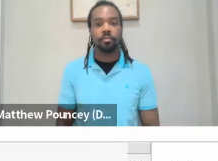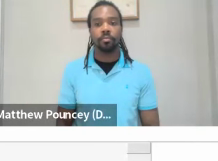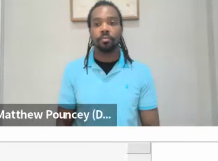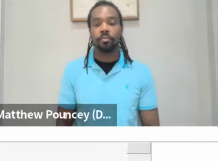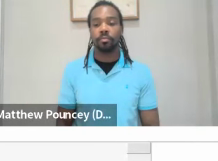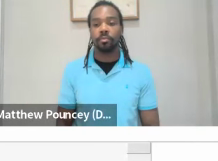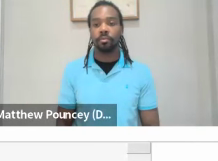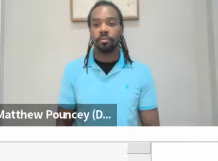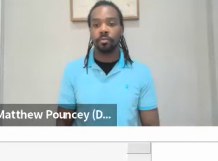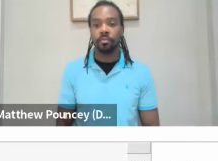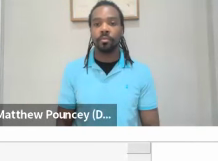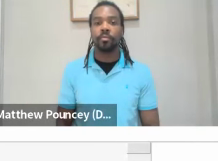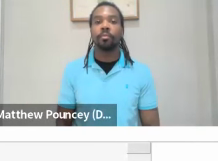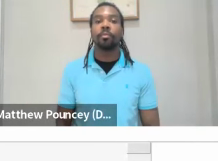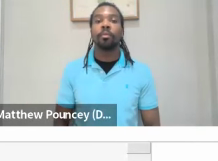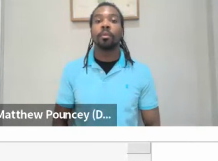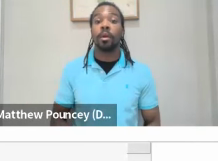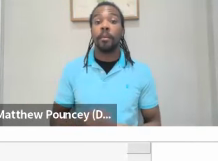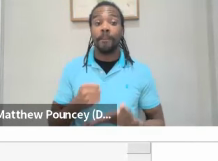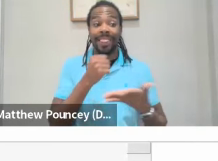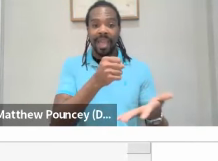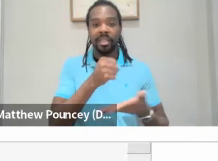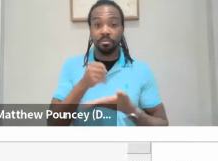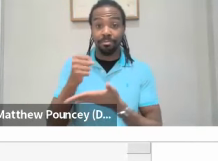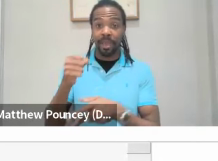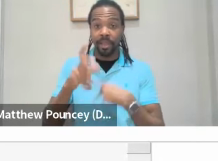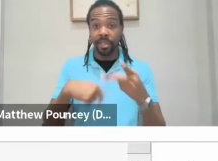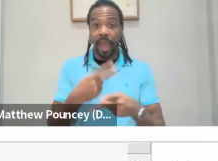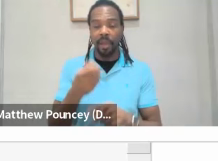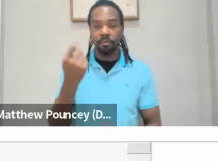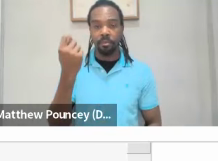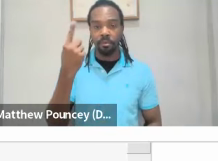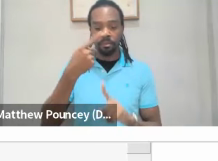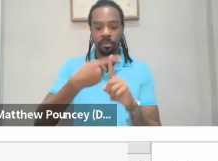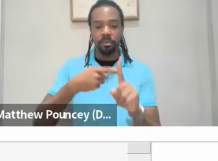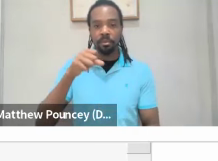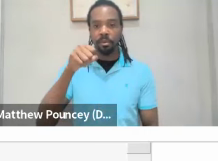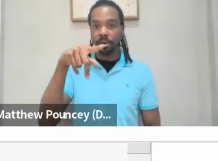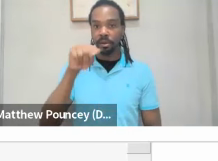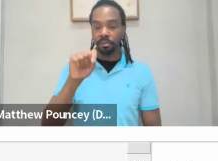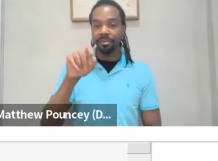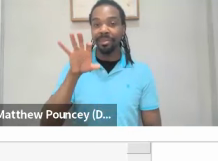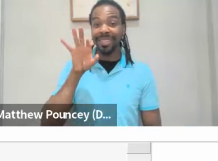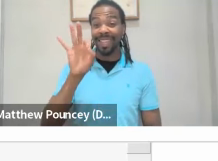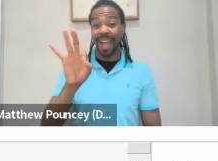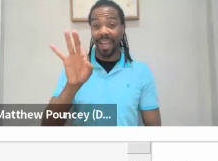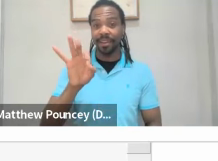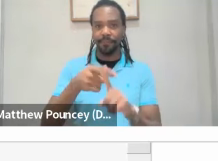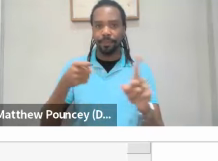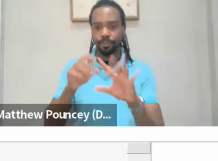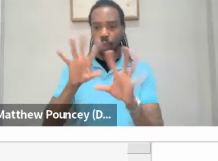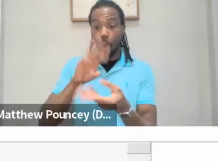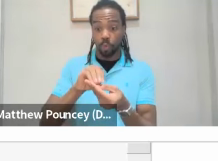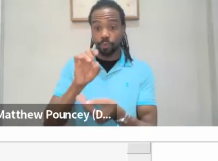By placement type, in September, 9 of those 12 were in supported